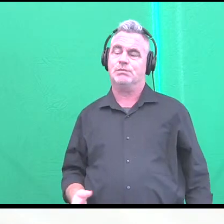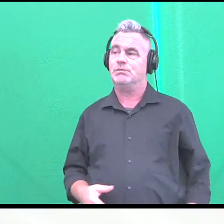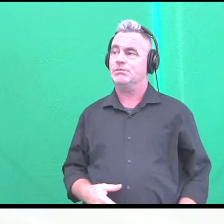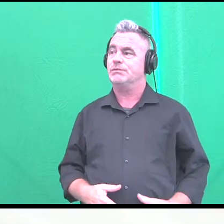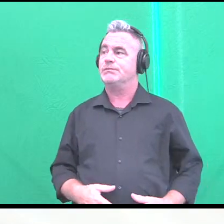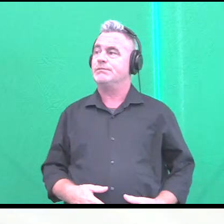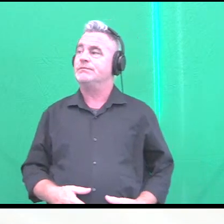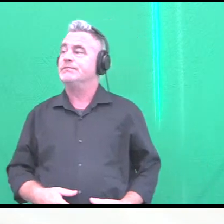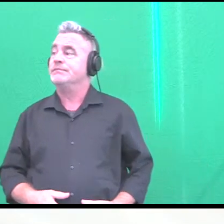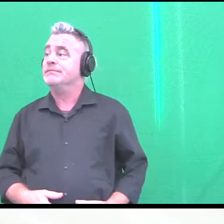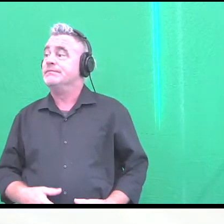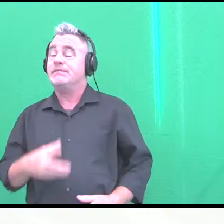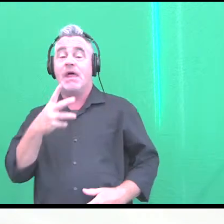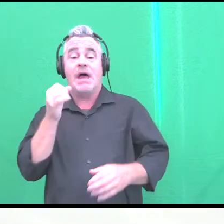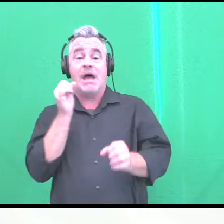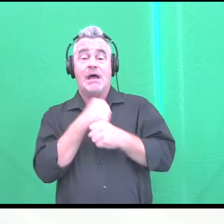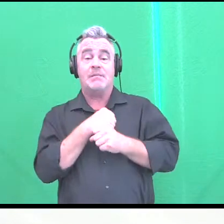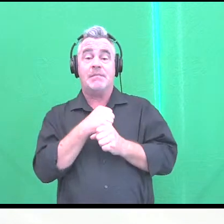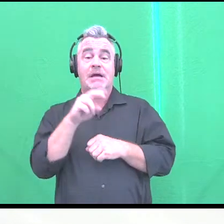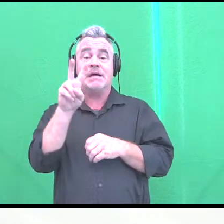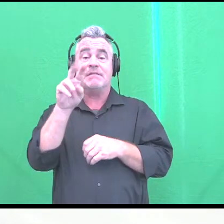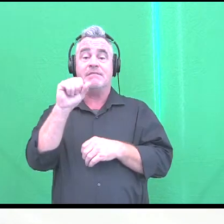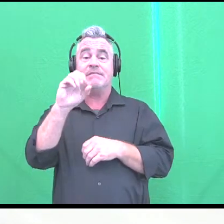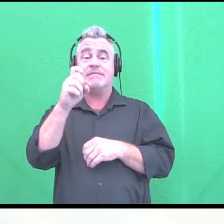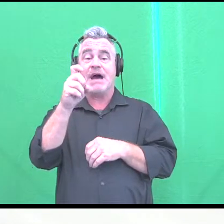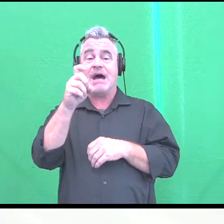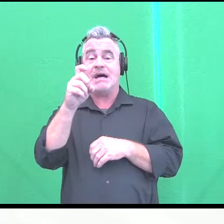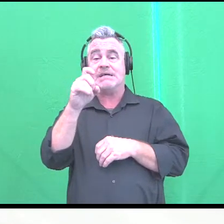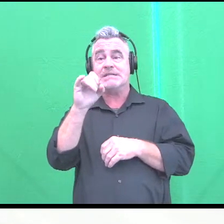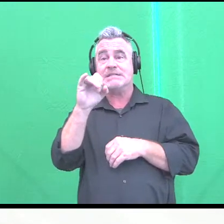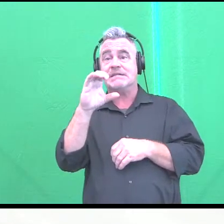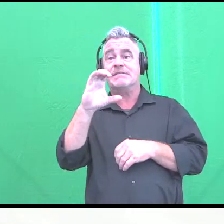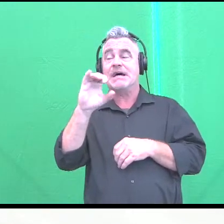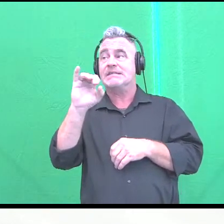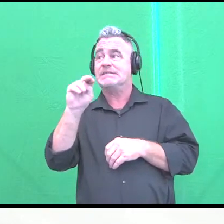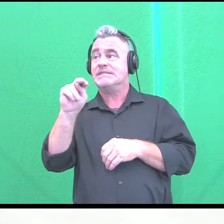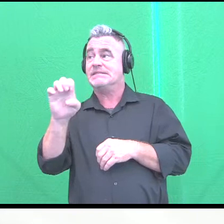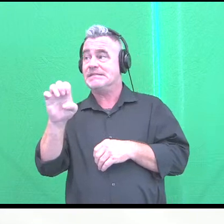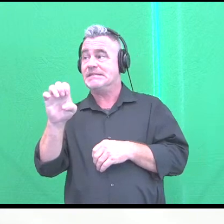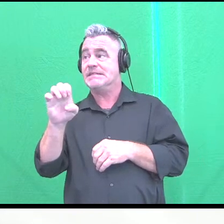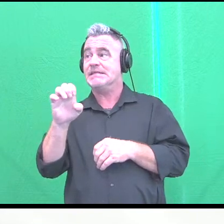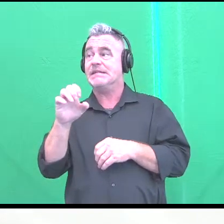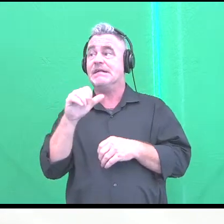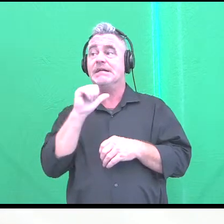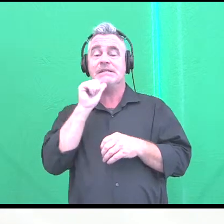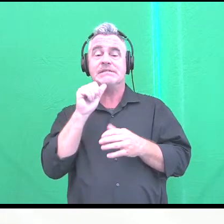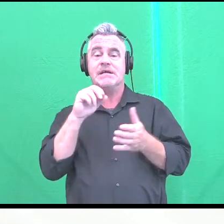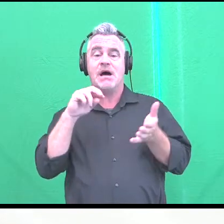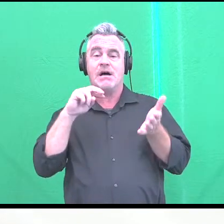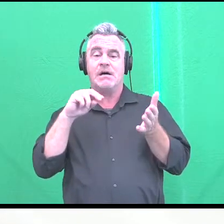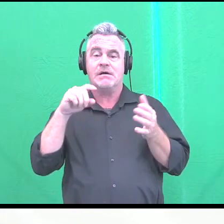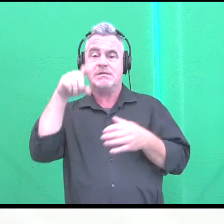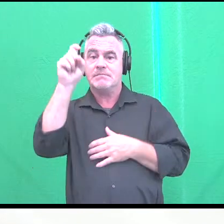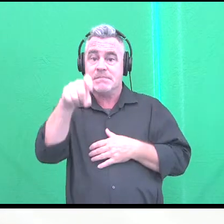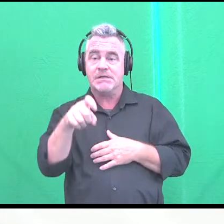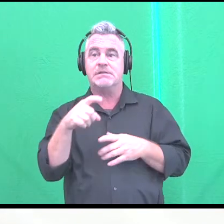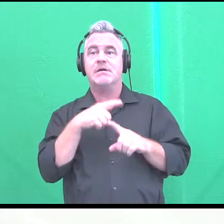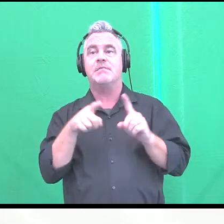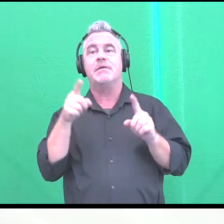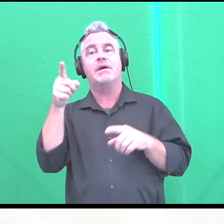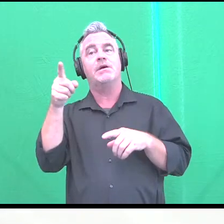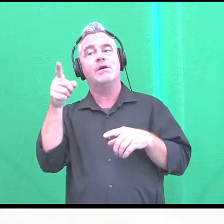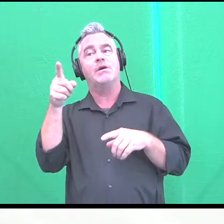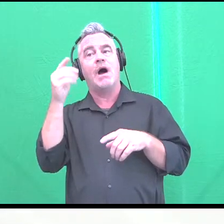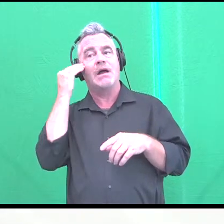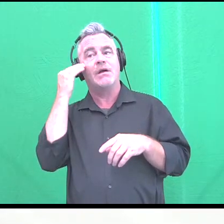also making vaccines mandatory. I know that you don't have a part in the say, but you can do something. You can stand